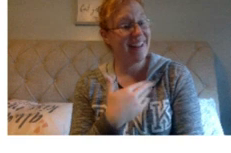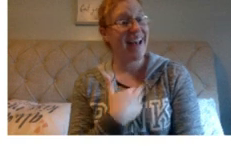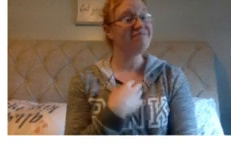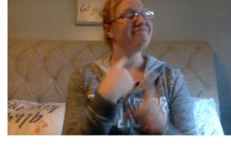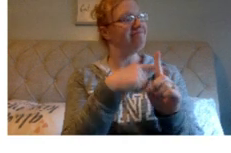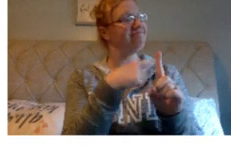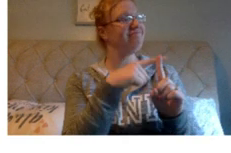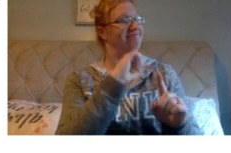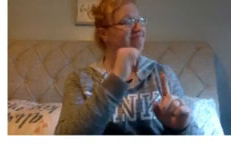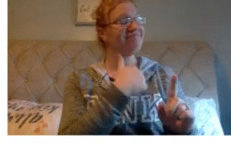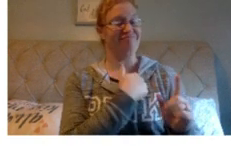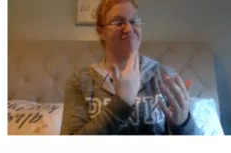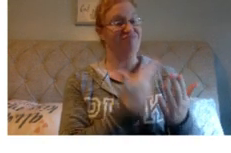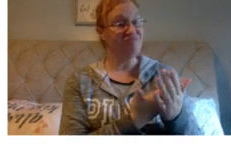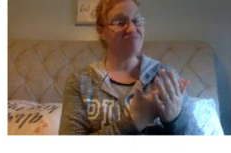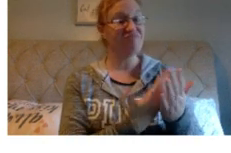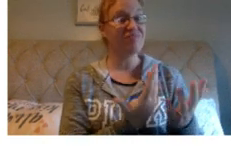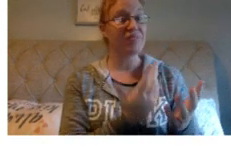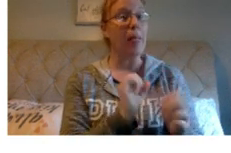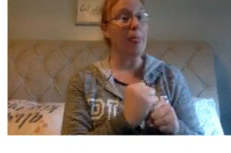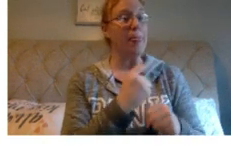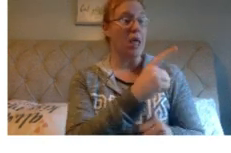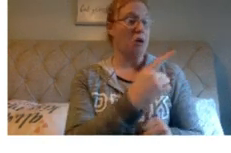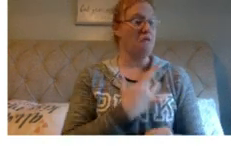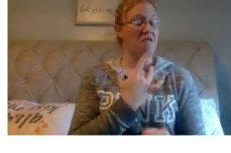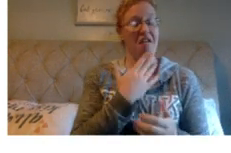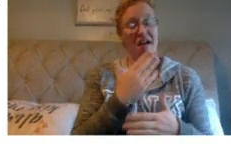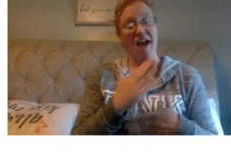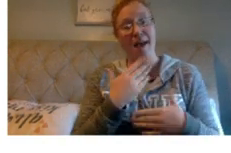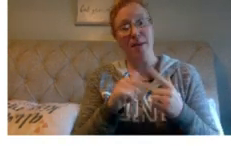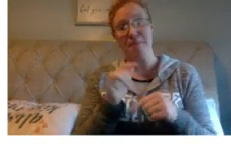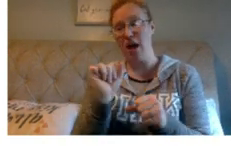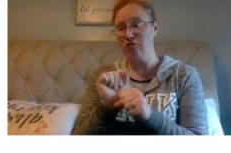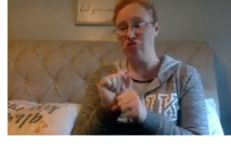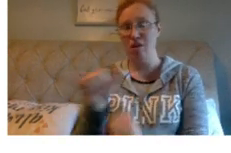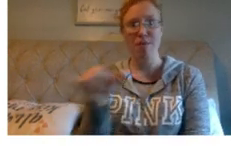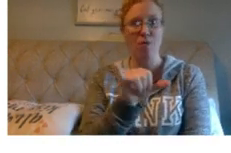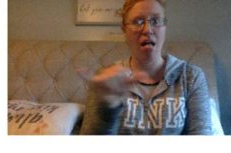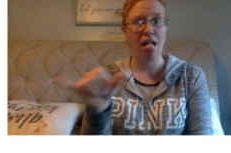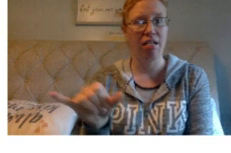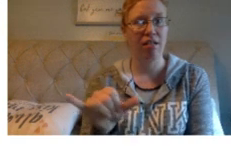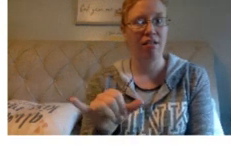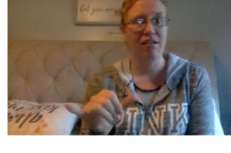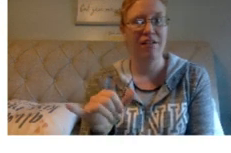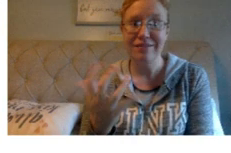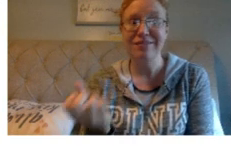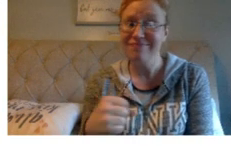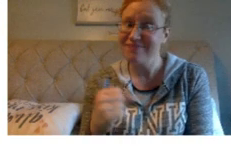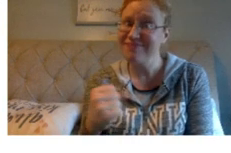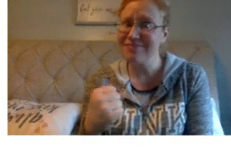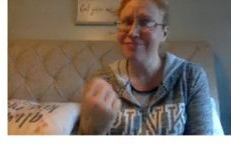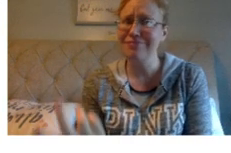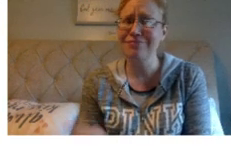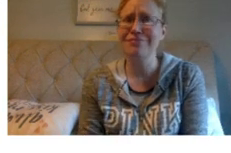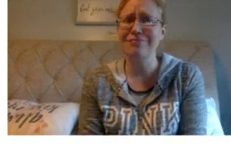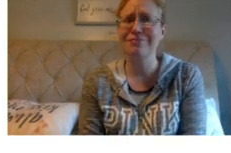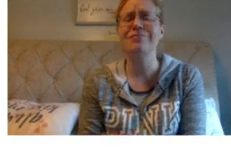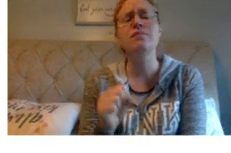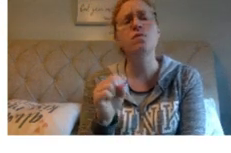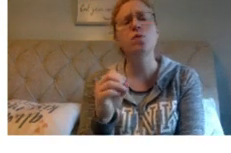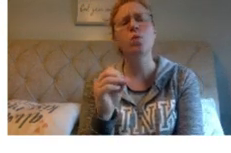good attitude. And that made her feel happy about her job as well, too, didn't it? Yeah.